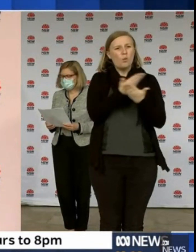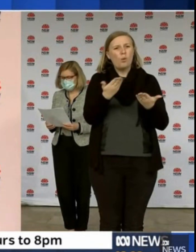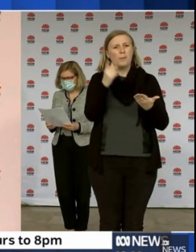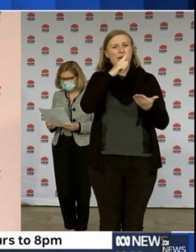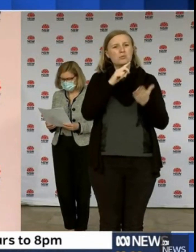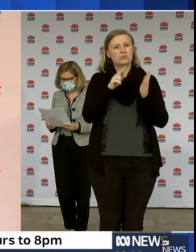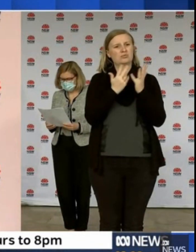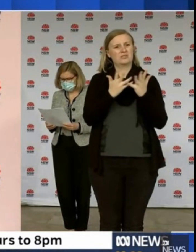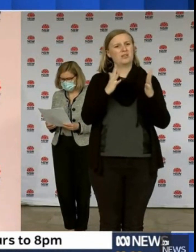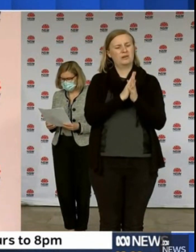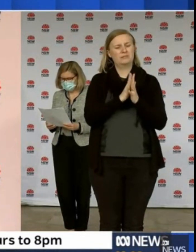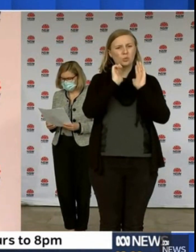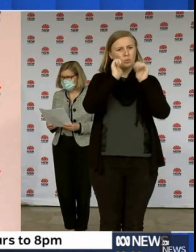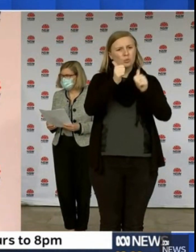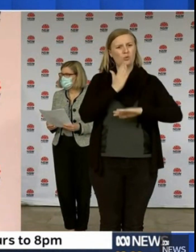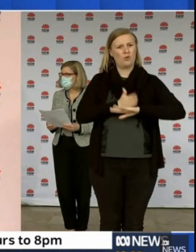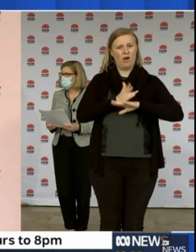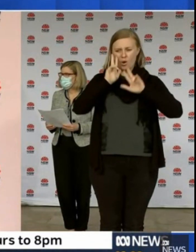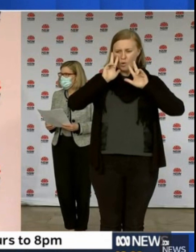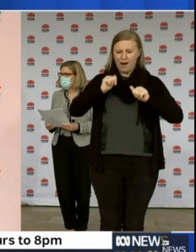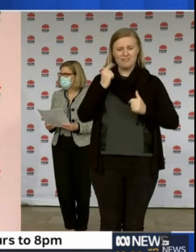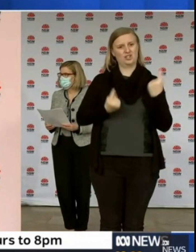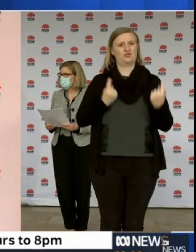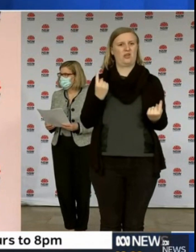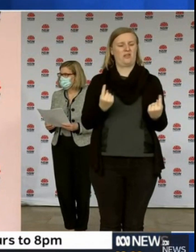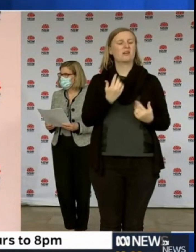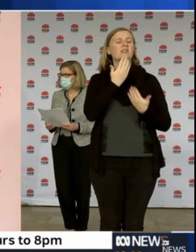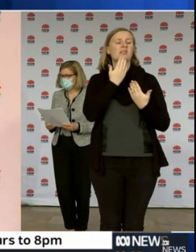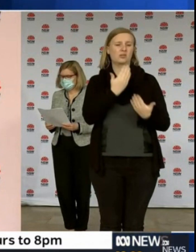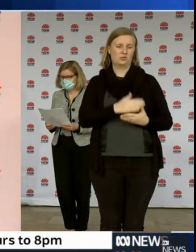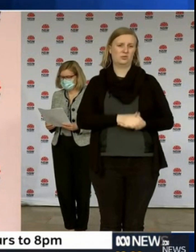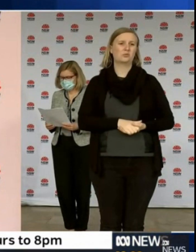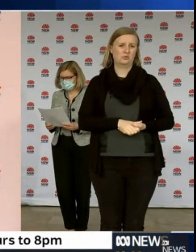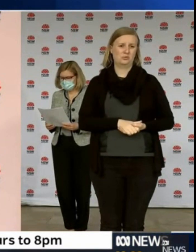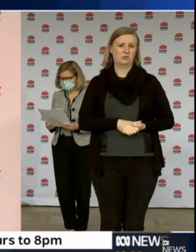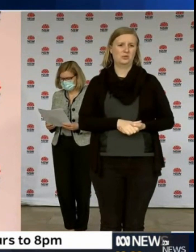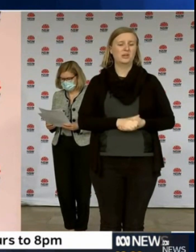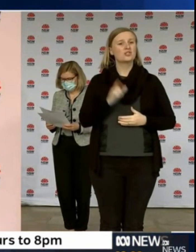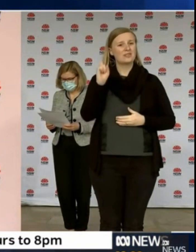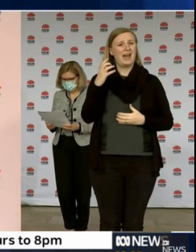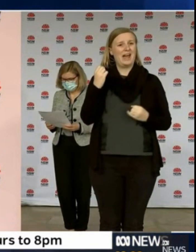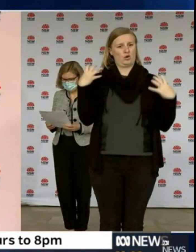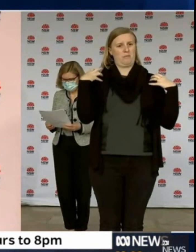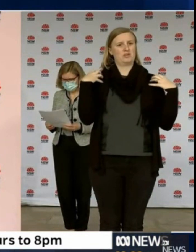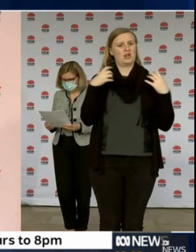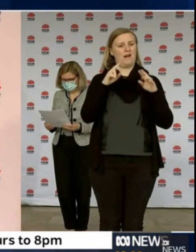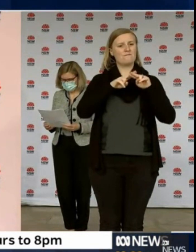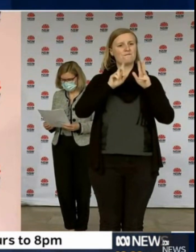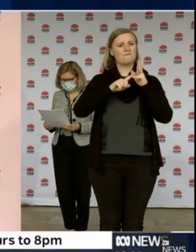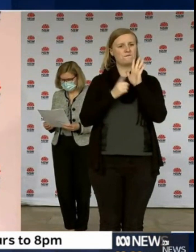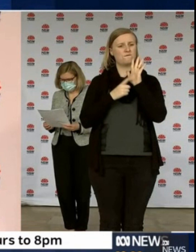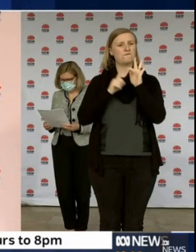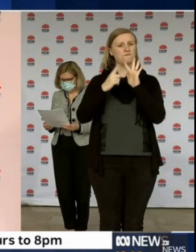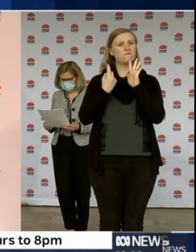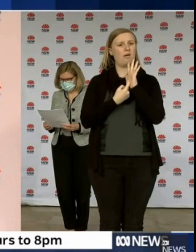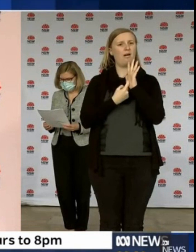of you have been doing, all of us have been doing in keeping each other safe. Today I'm pleased to say we have Commissioner Fuller with us, and I want